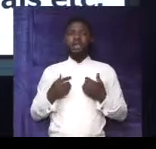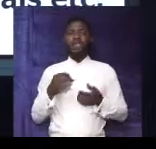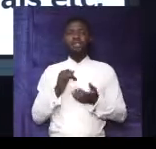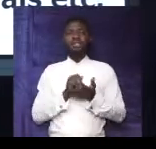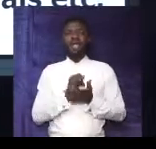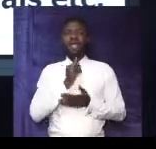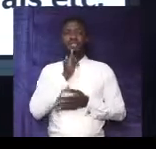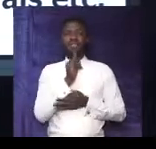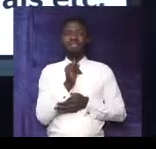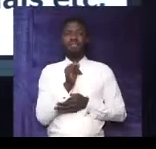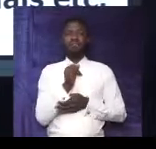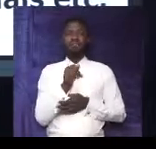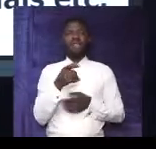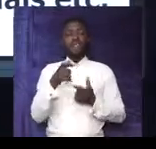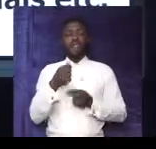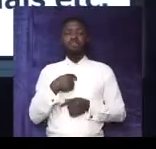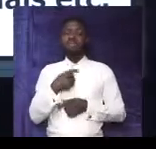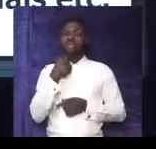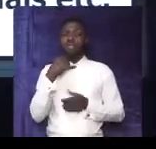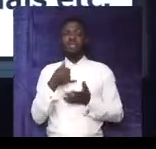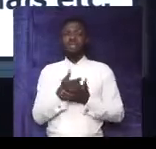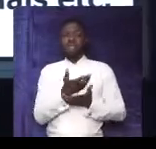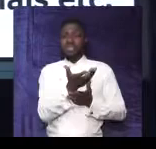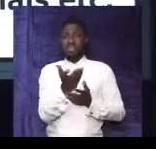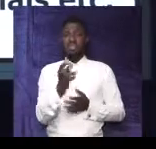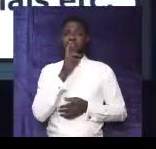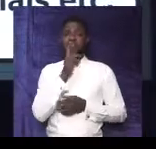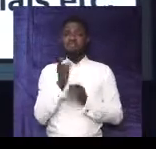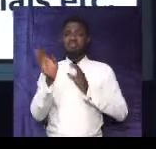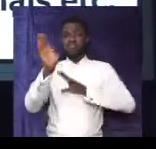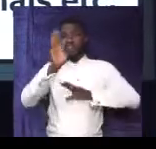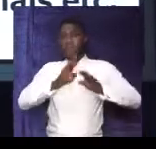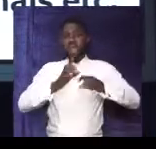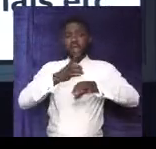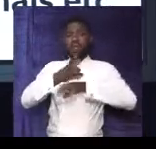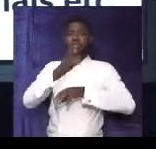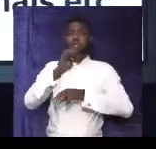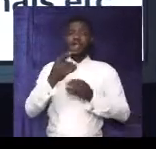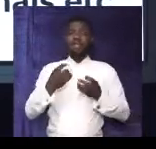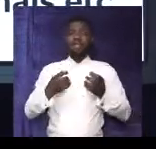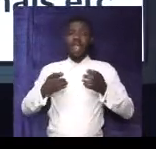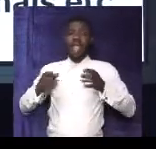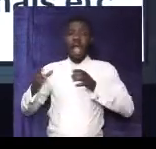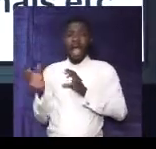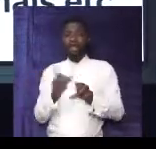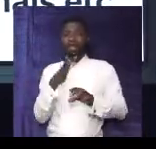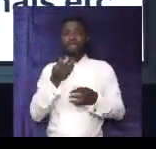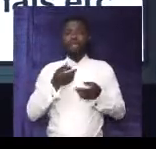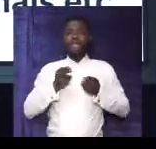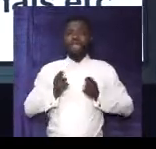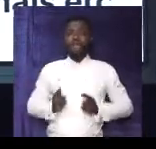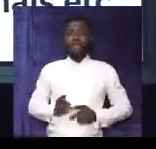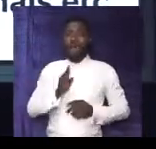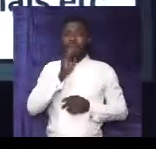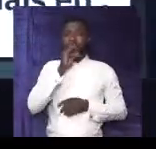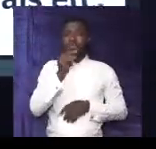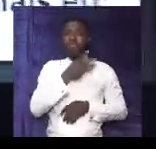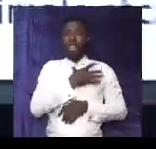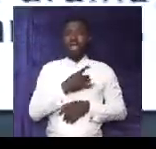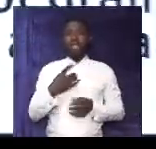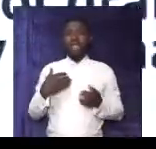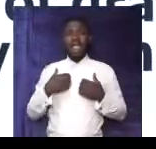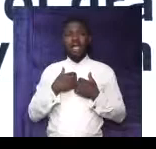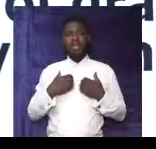animals. That's let me say it again. These are disasters caused by actions of human beings